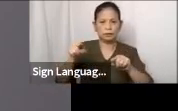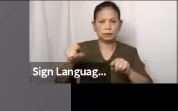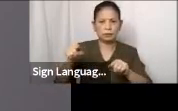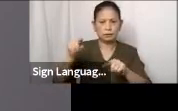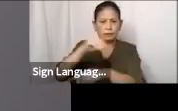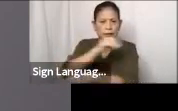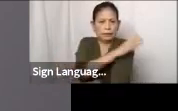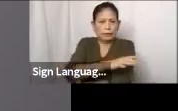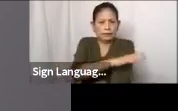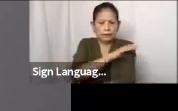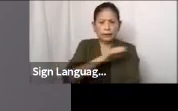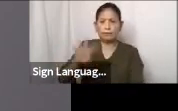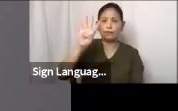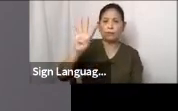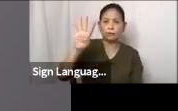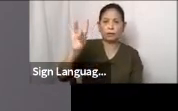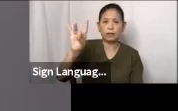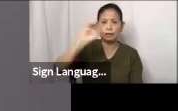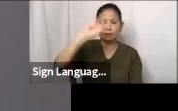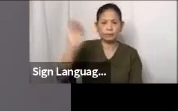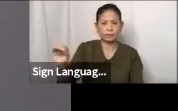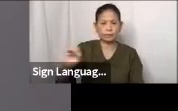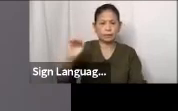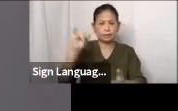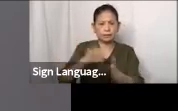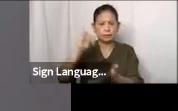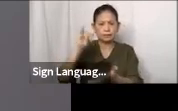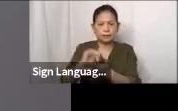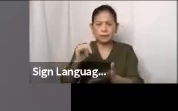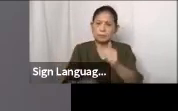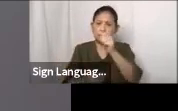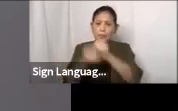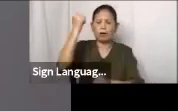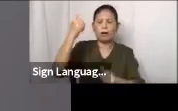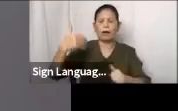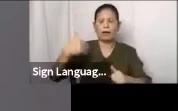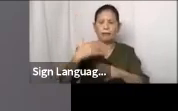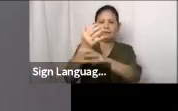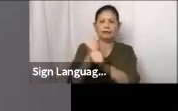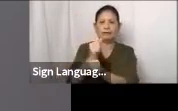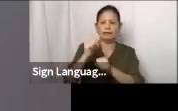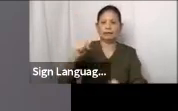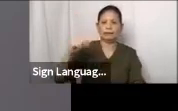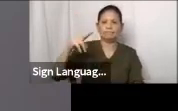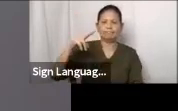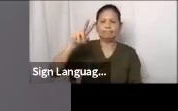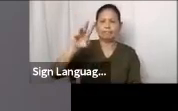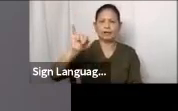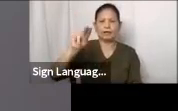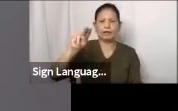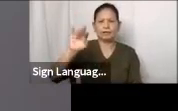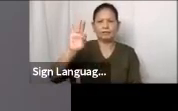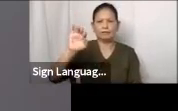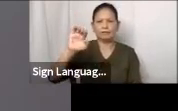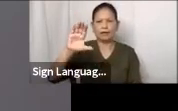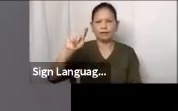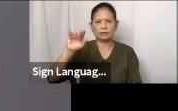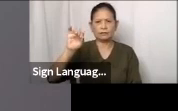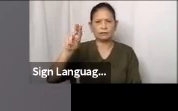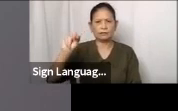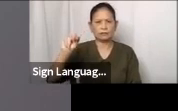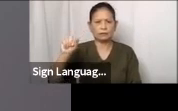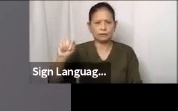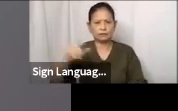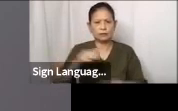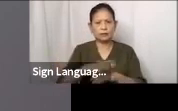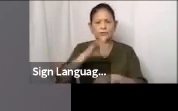48% reported dermatological infections. Among different subgroups of population, HIV prevalence